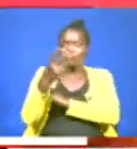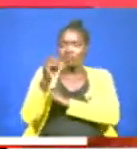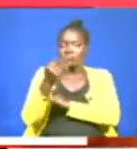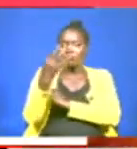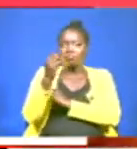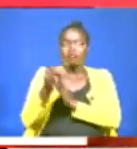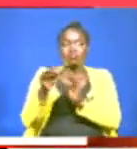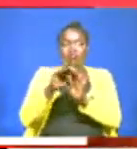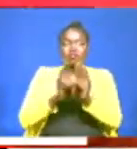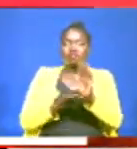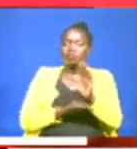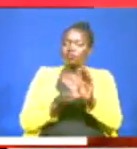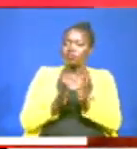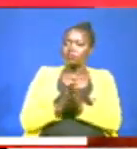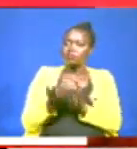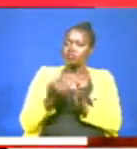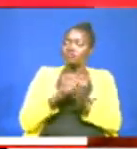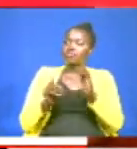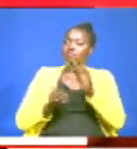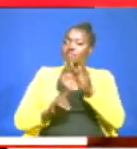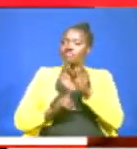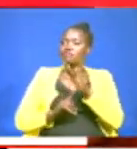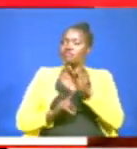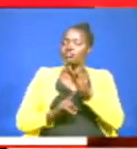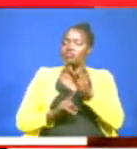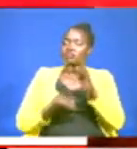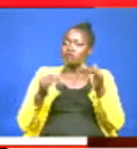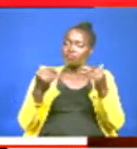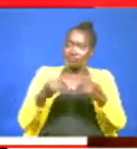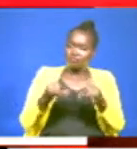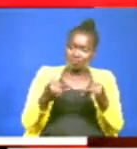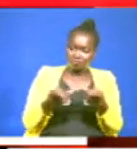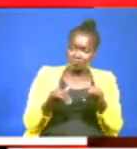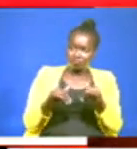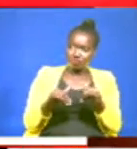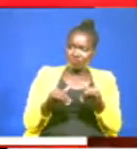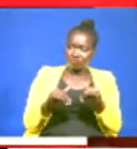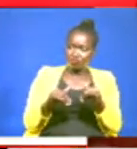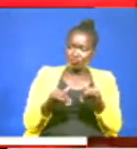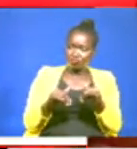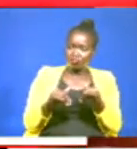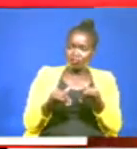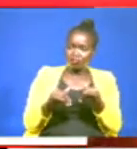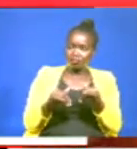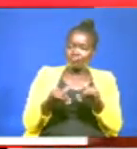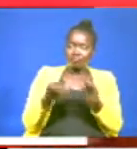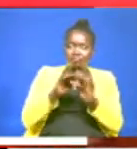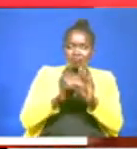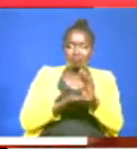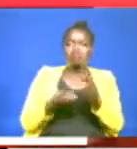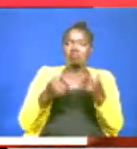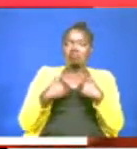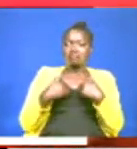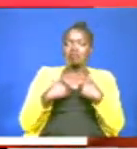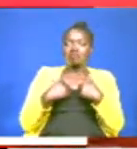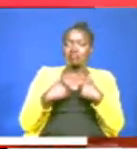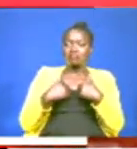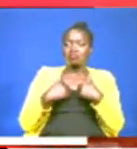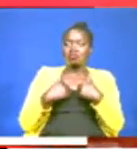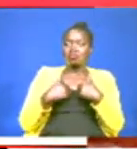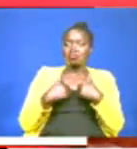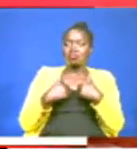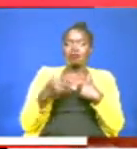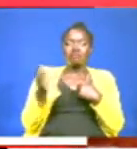program. We at the Ministry of Sports have put together a program to return